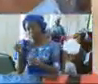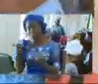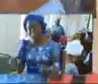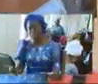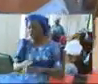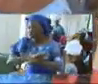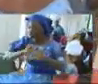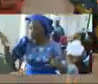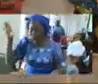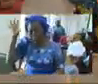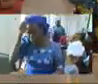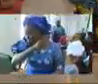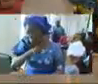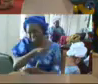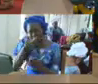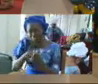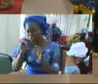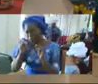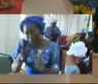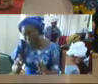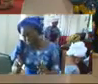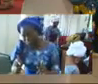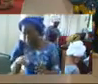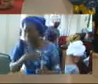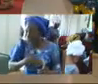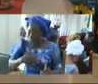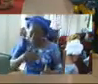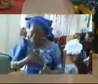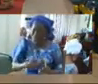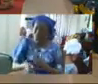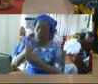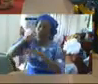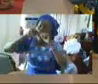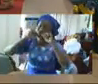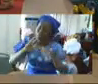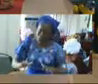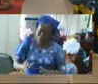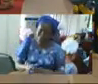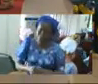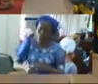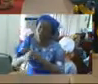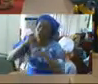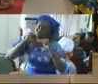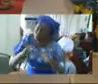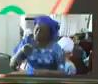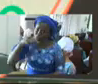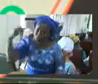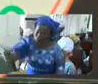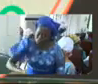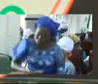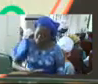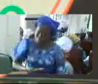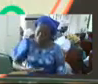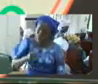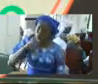Don't miss this day. This is your day. God bless you. God bless you. You are welcome.